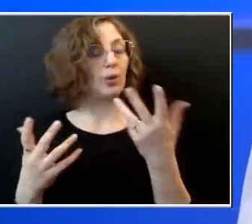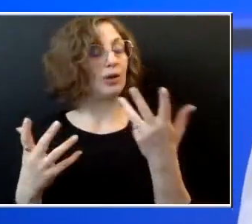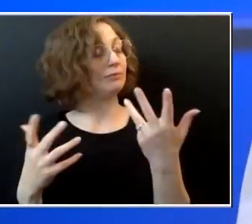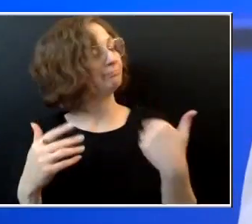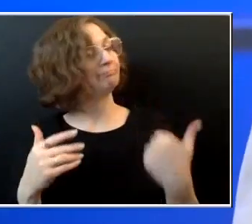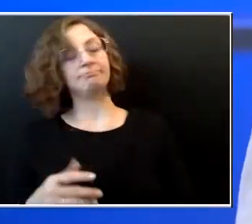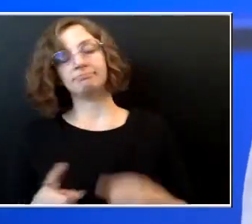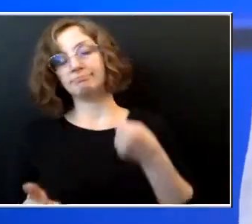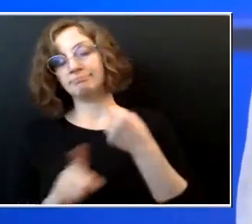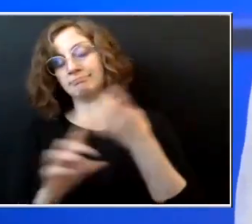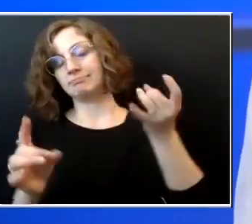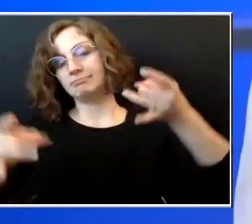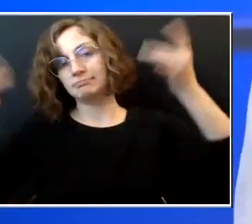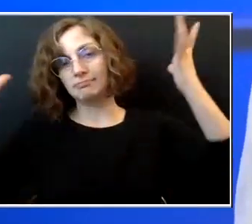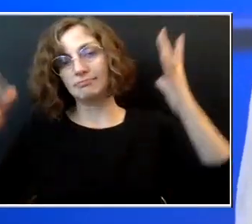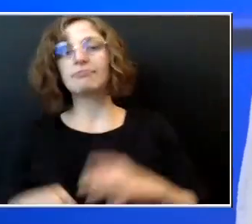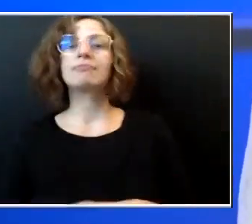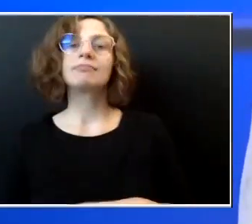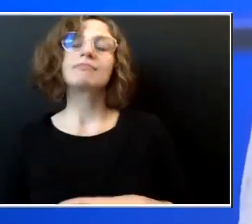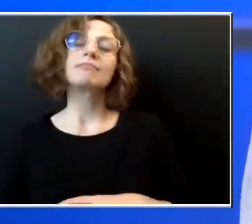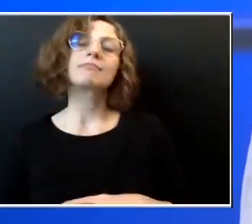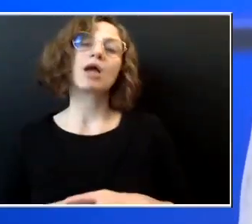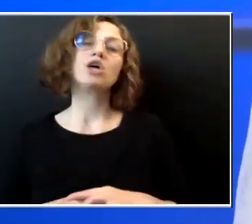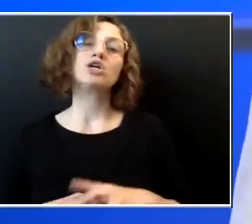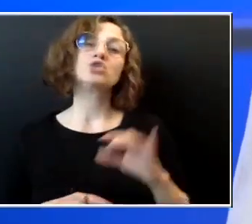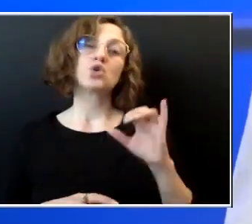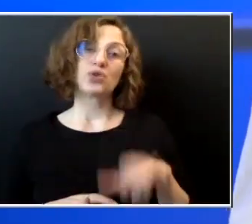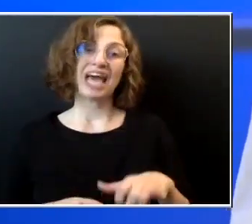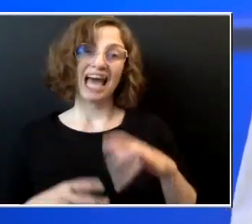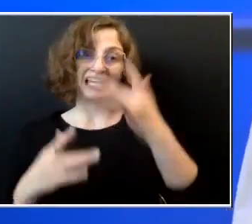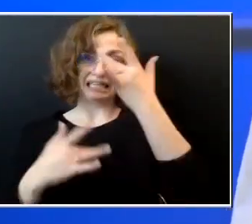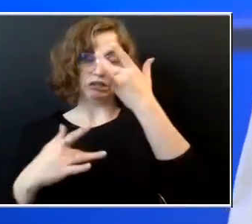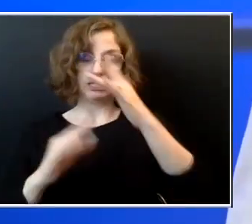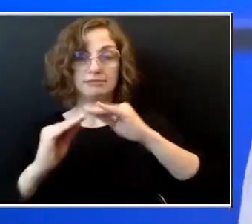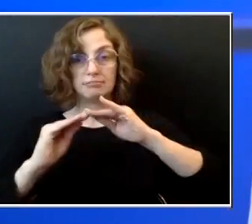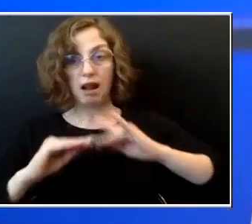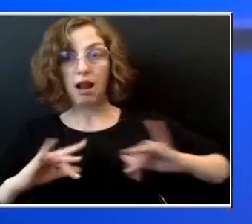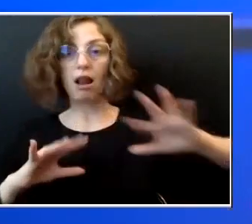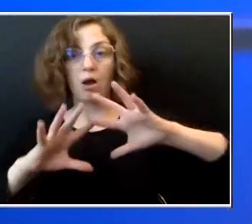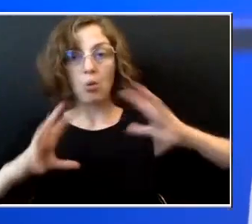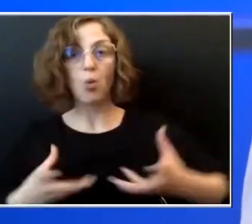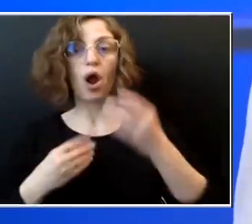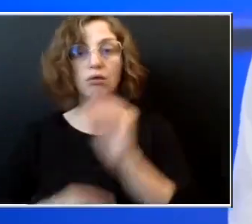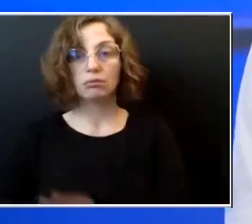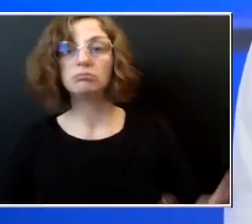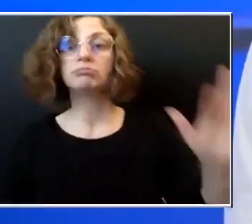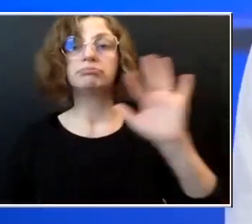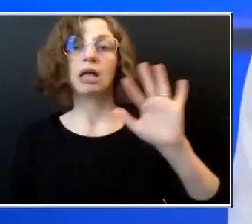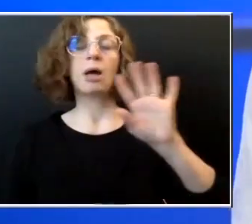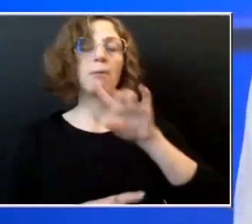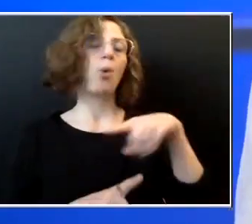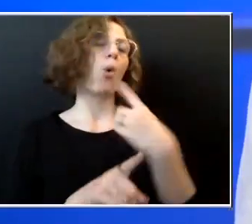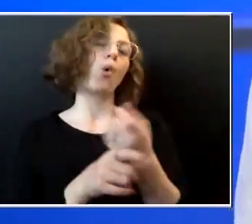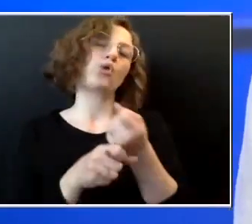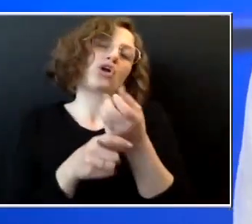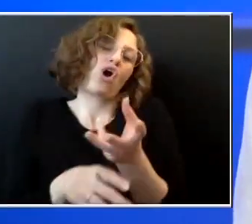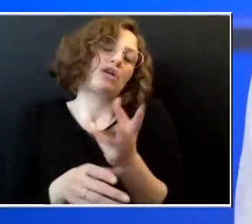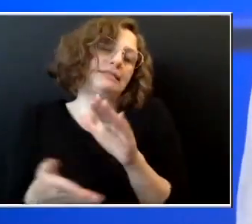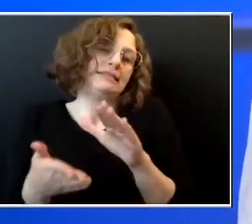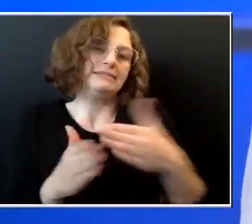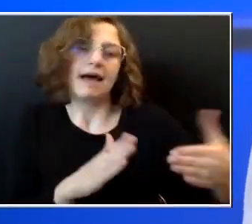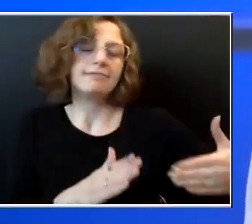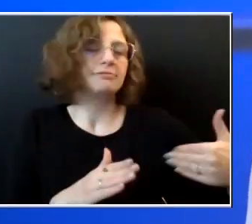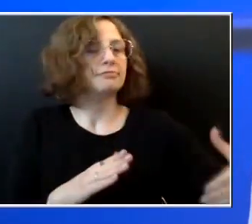world, but only caused this catastrophic death in one place because of missteps and a particular kind of social structure